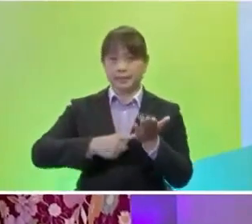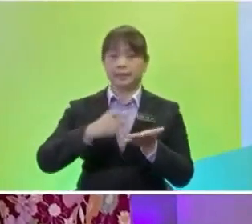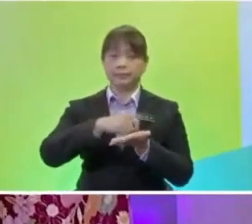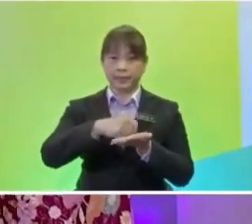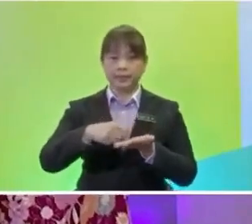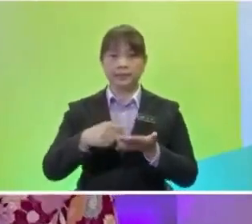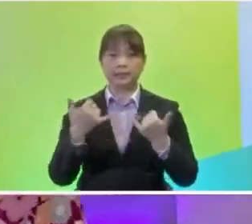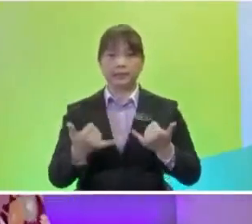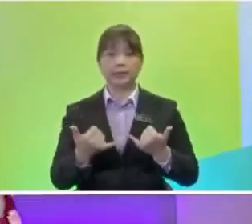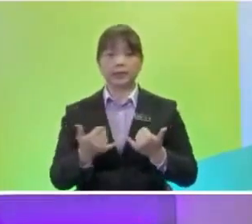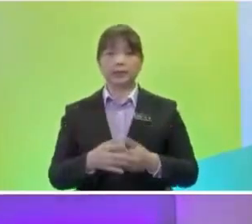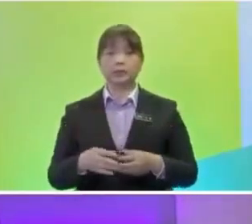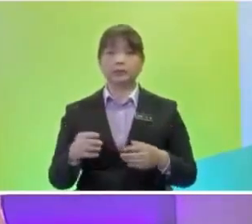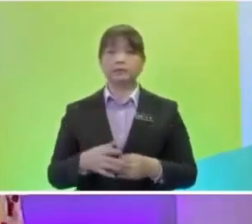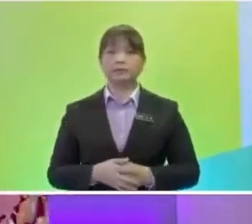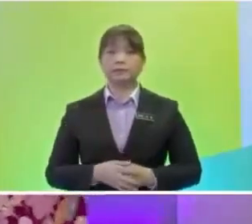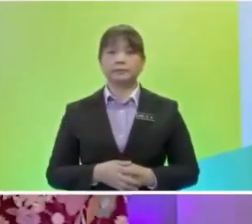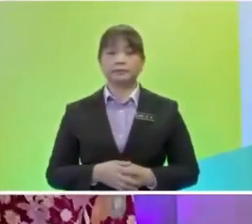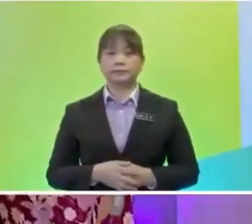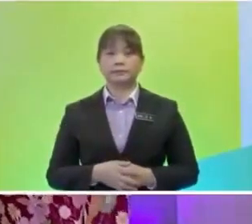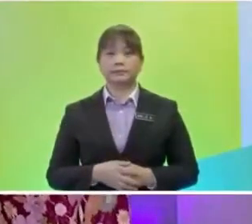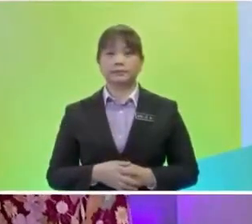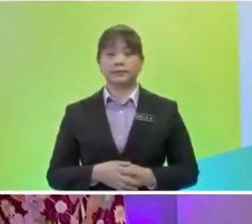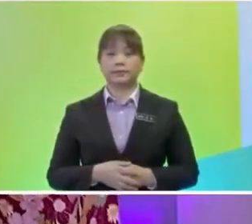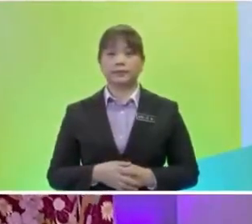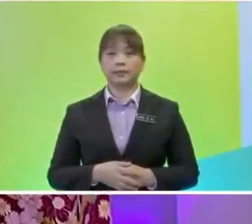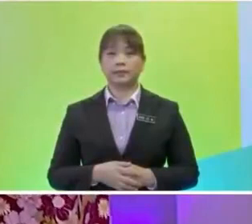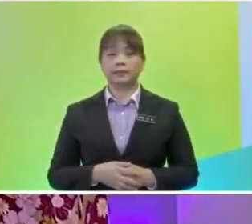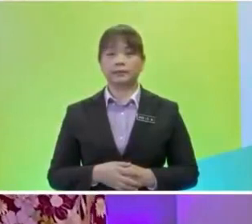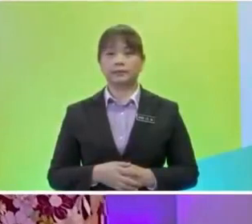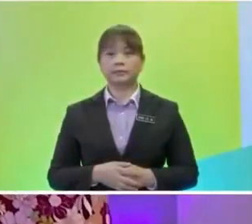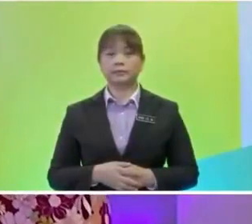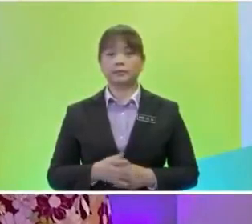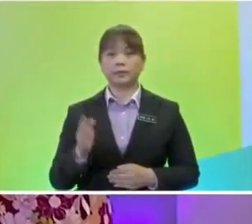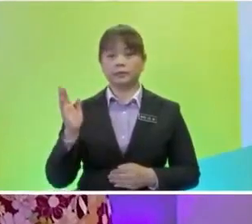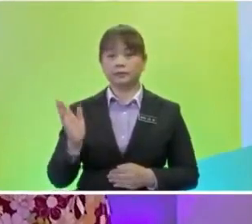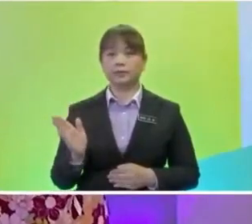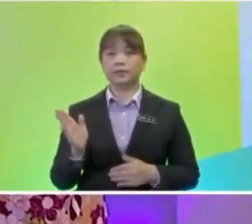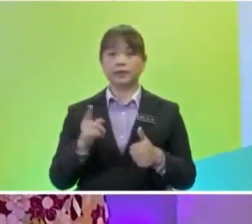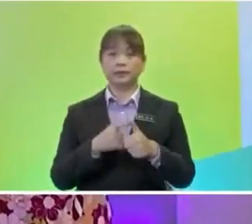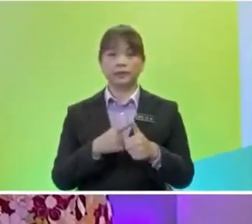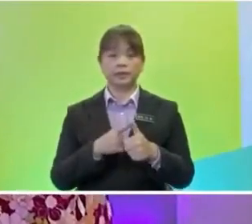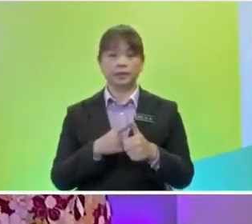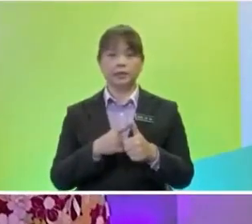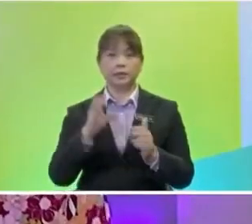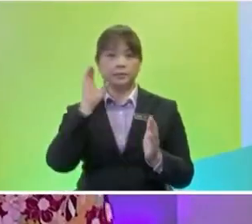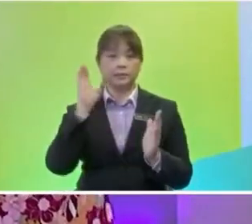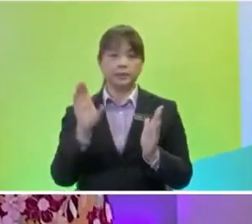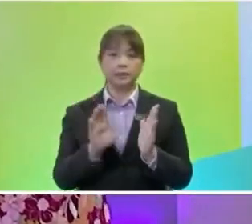waiting, let me show you the pictures again. All right. Okay, this is a picture. It's the words given are